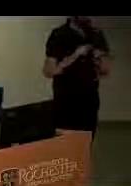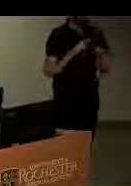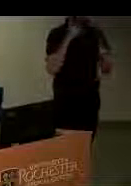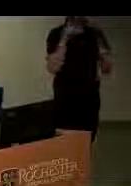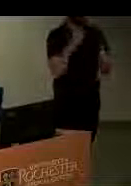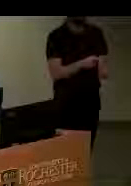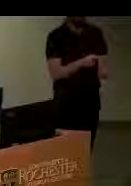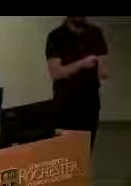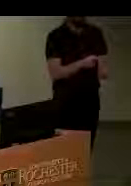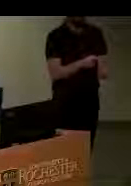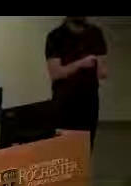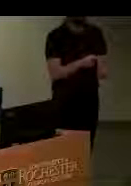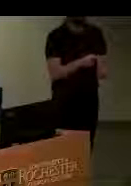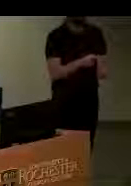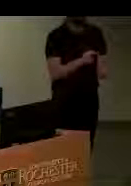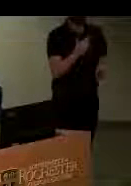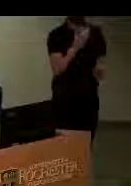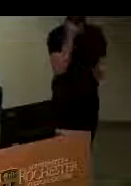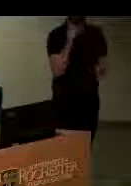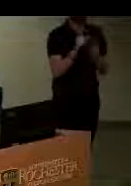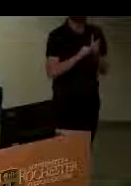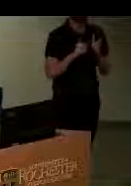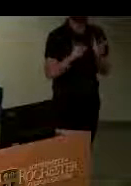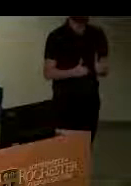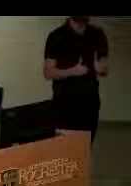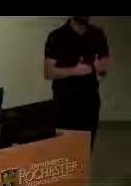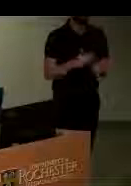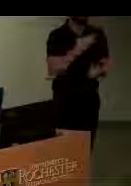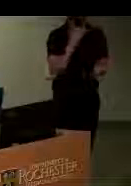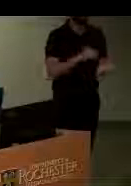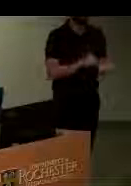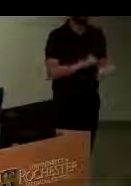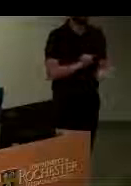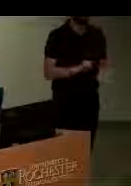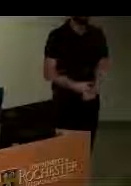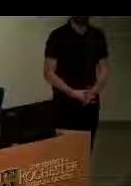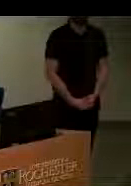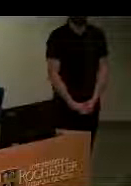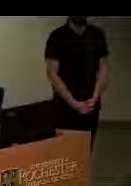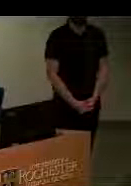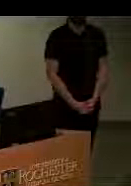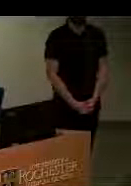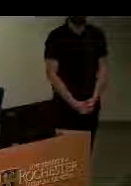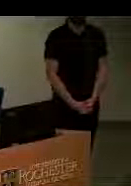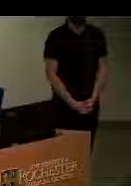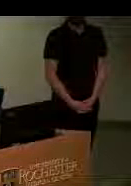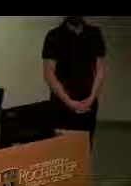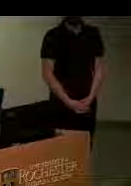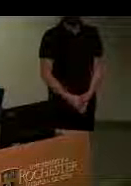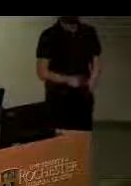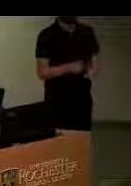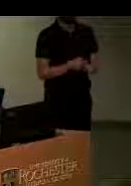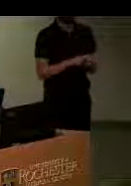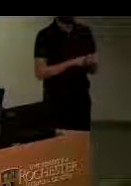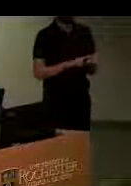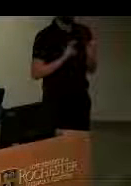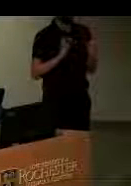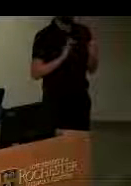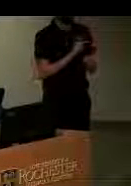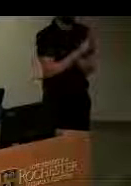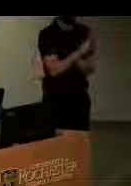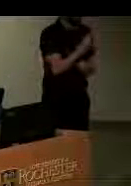is that the best surgeons are also best physicians. And that there's a contract between the patient and